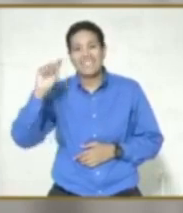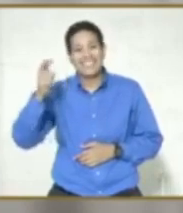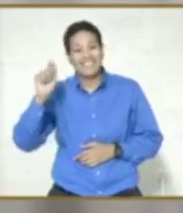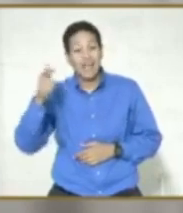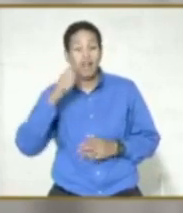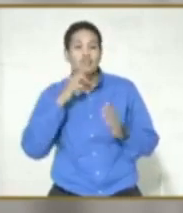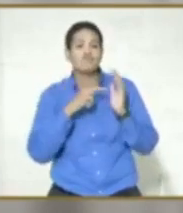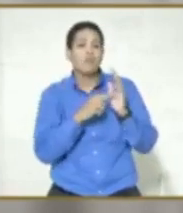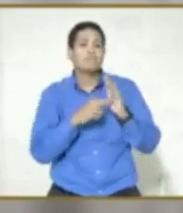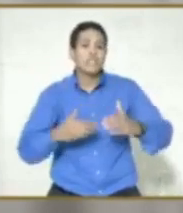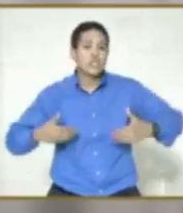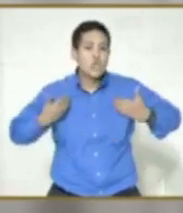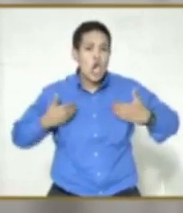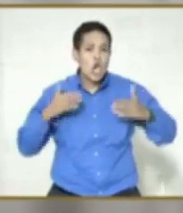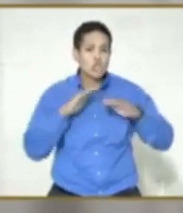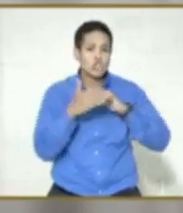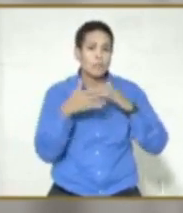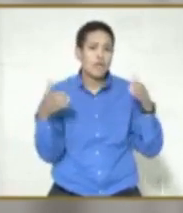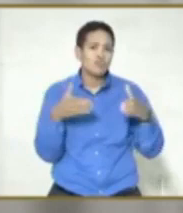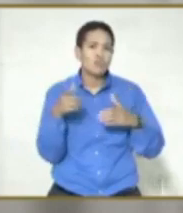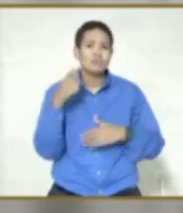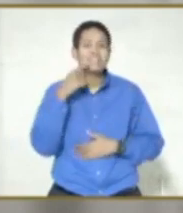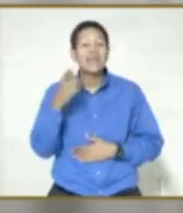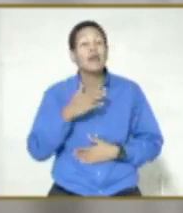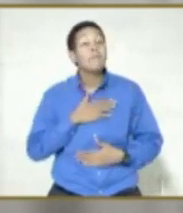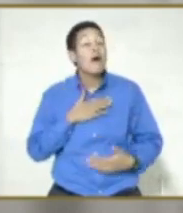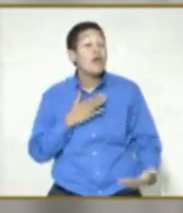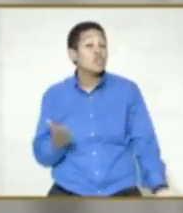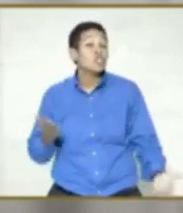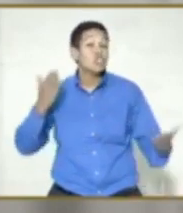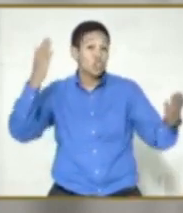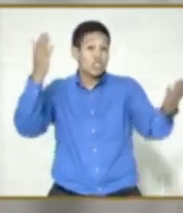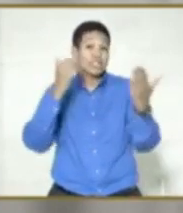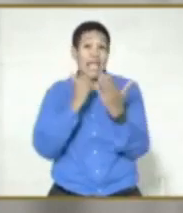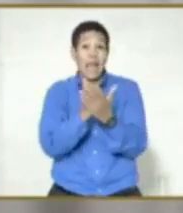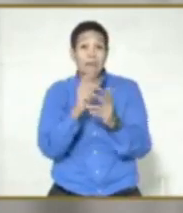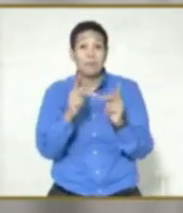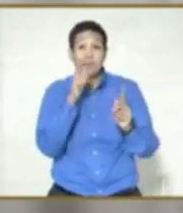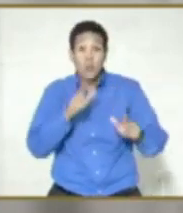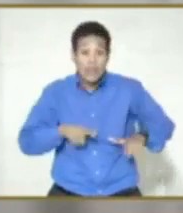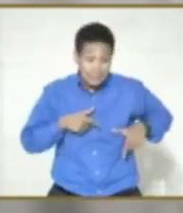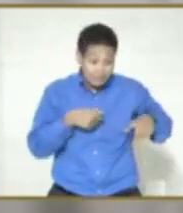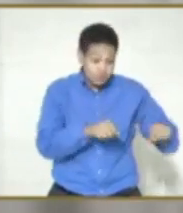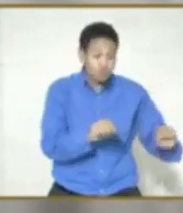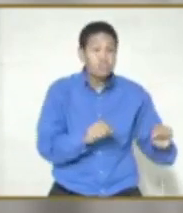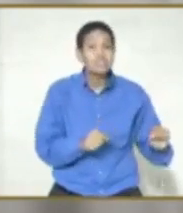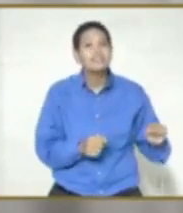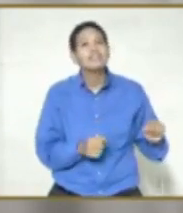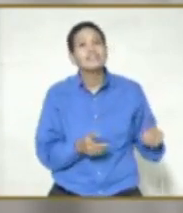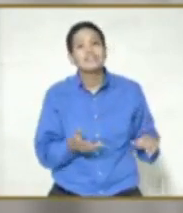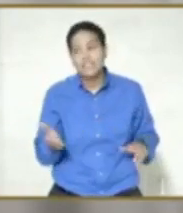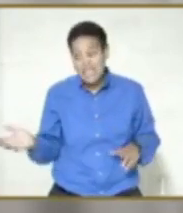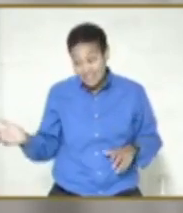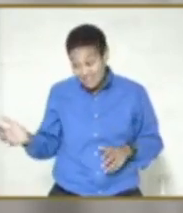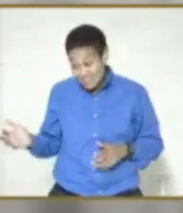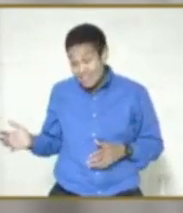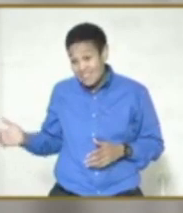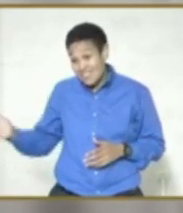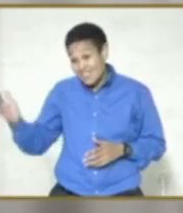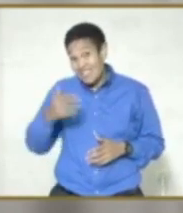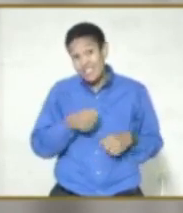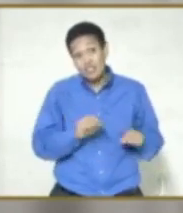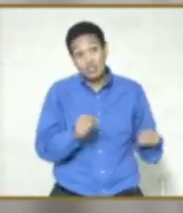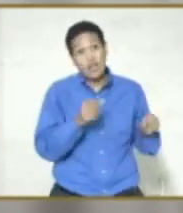Jamaica group. He says, my suggestion to help the homeless is to take them off the streets and put them in a